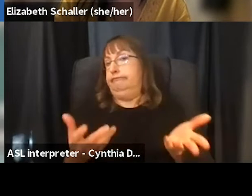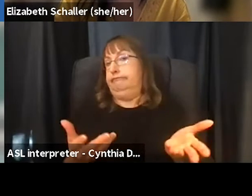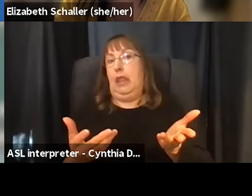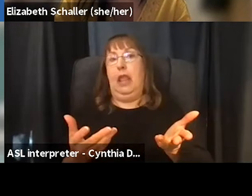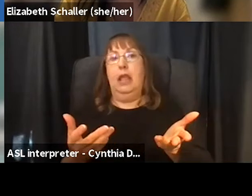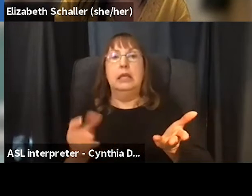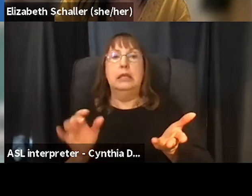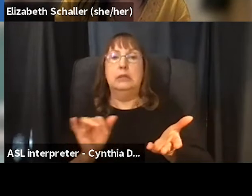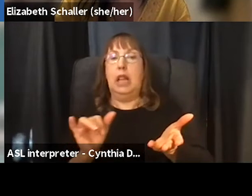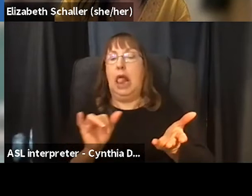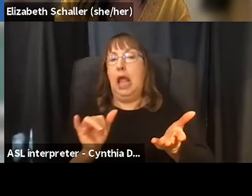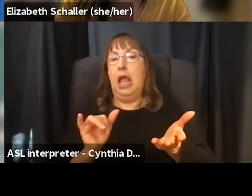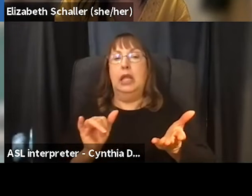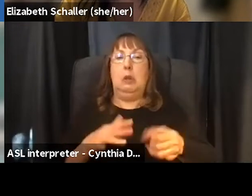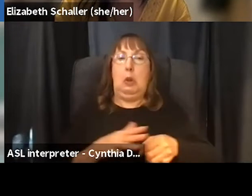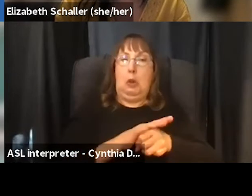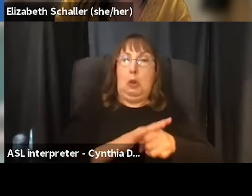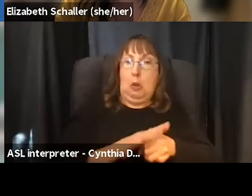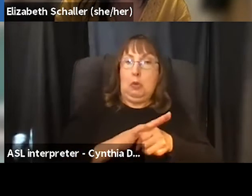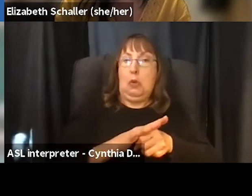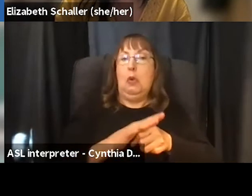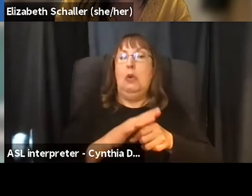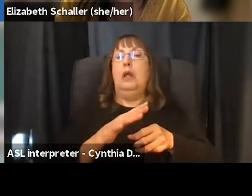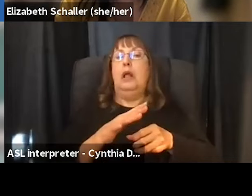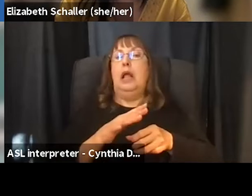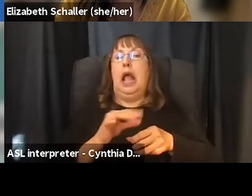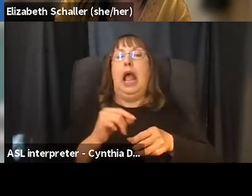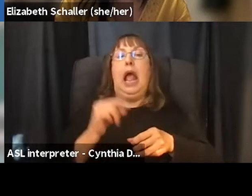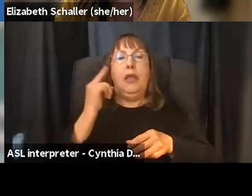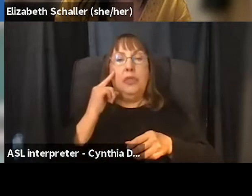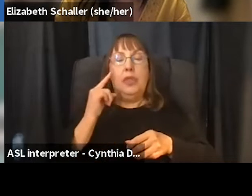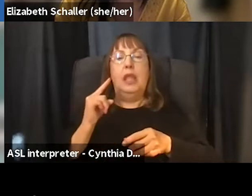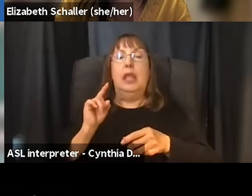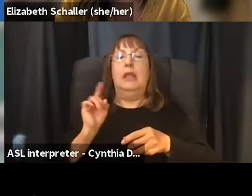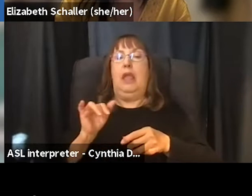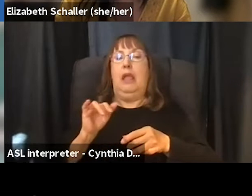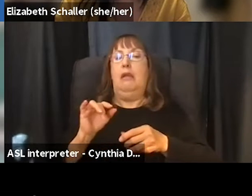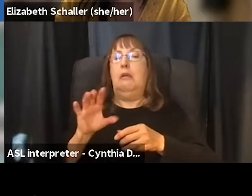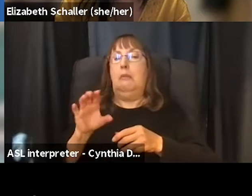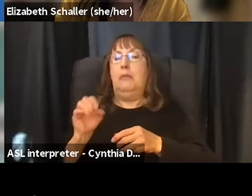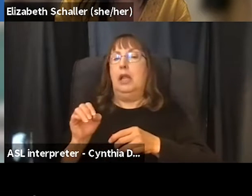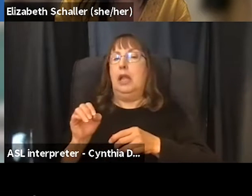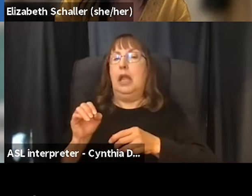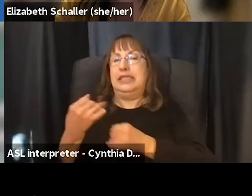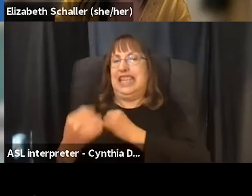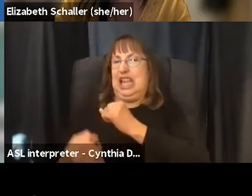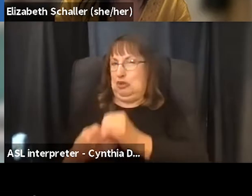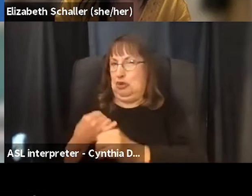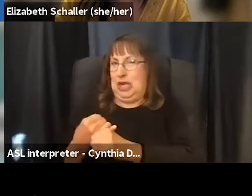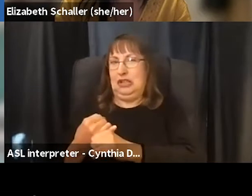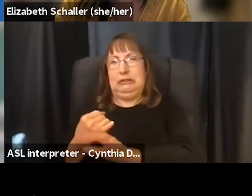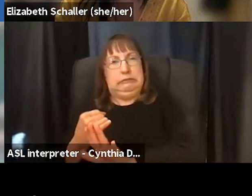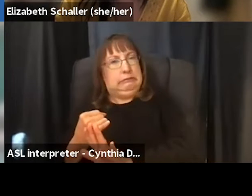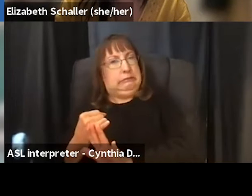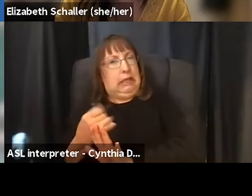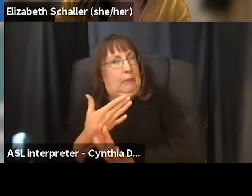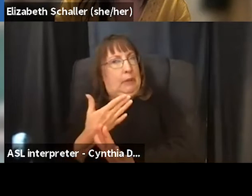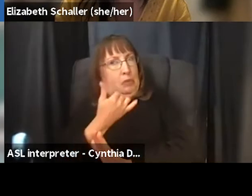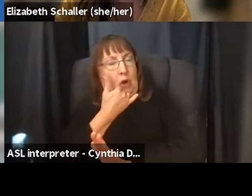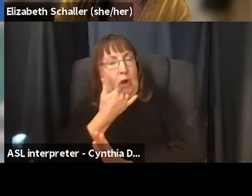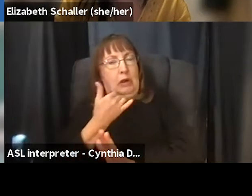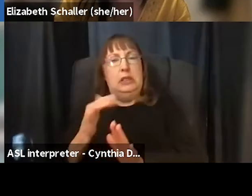at the local level. I think Specialist Sterna has done stuff internationally. I don't 100% know, don't quote me on that.